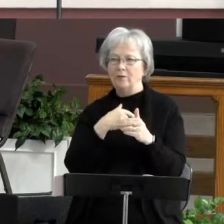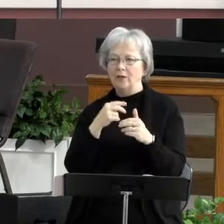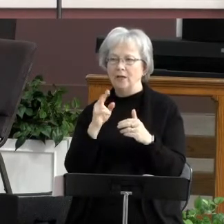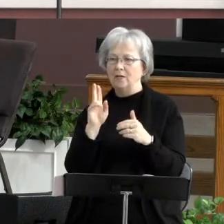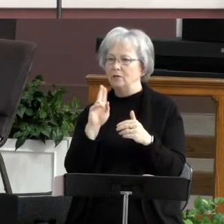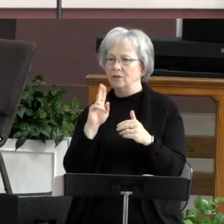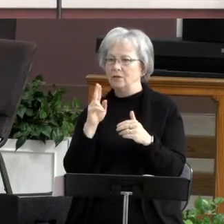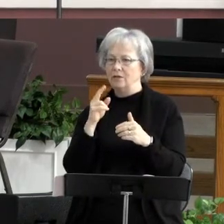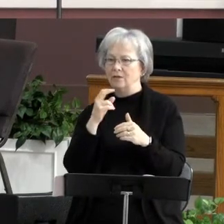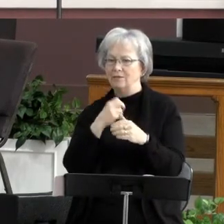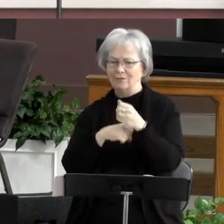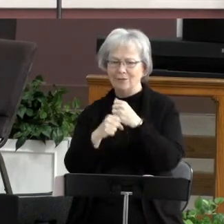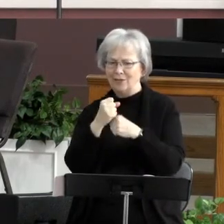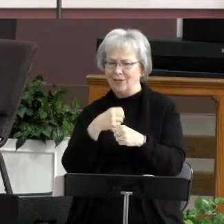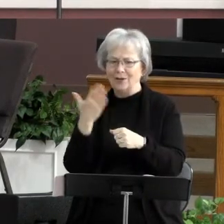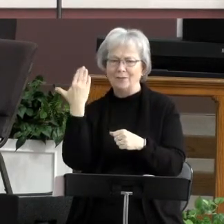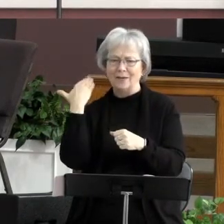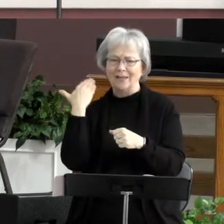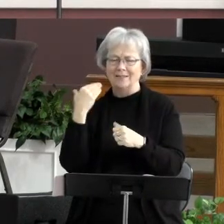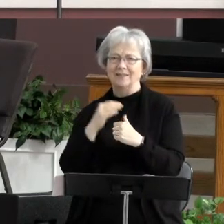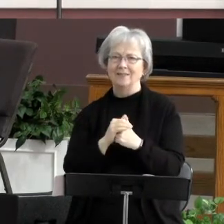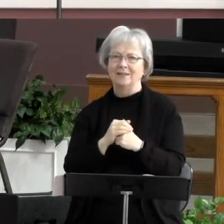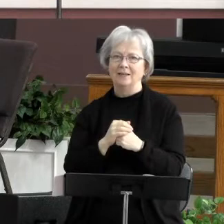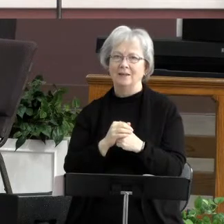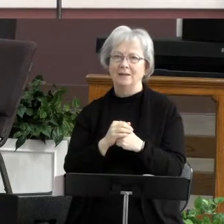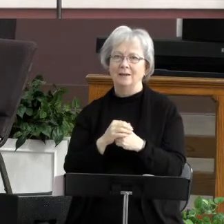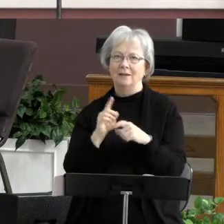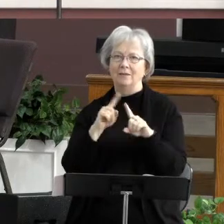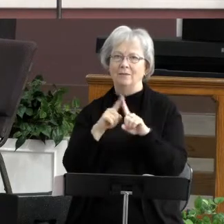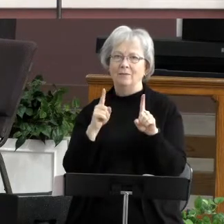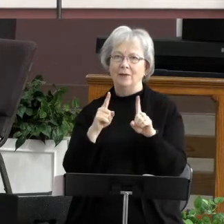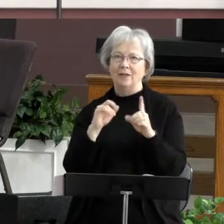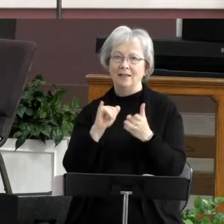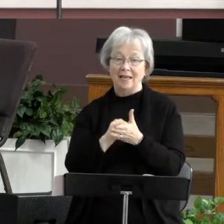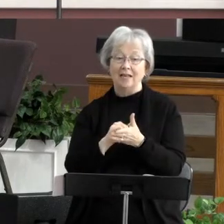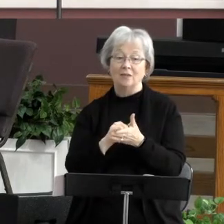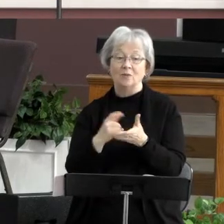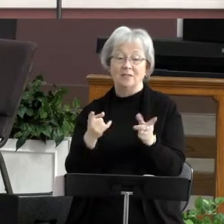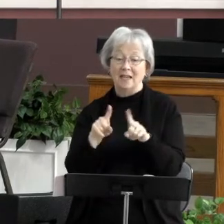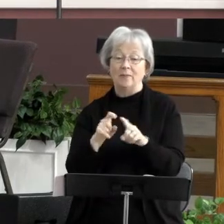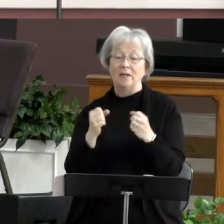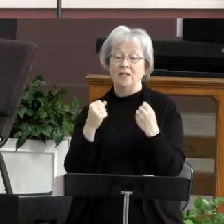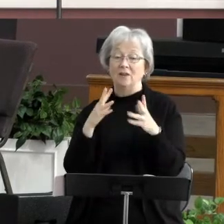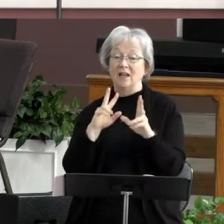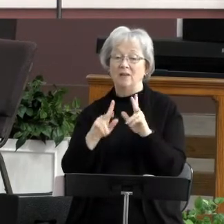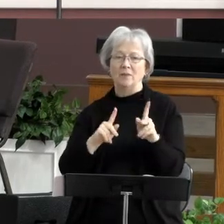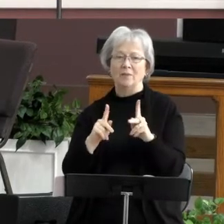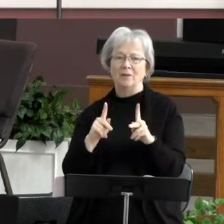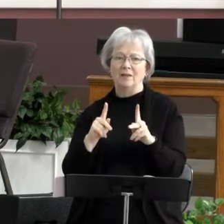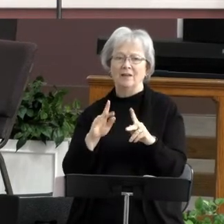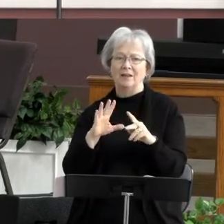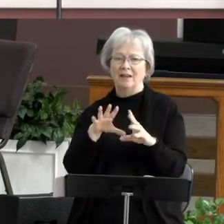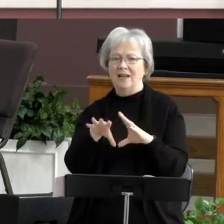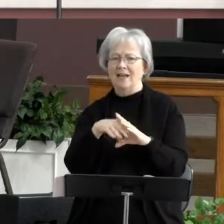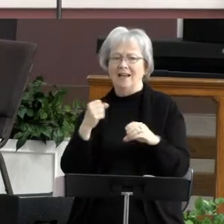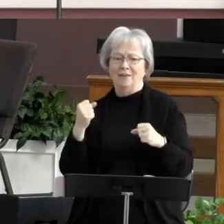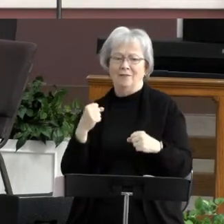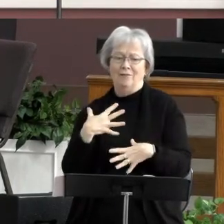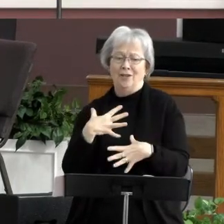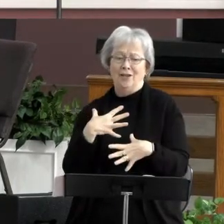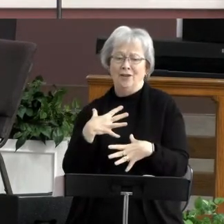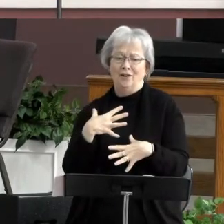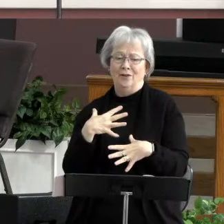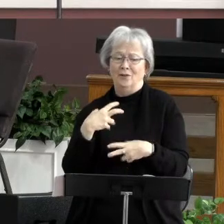over the past year? And yet that's what many people are doing, out of fear, out of anxiety, out of